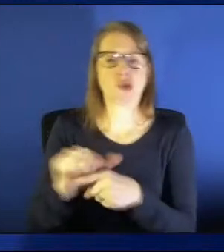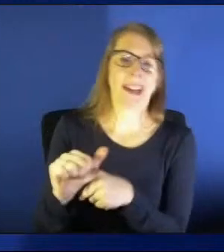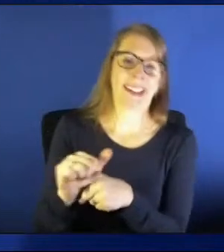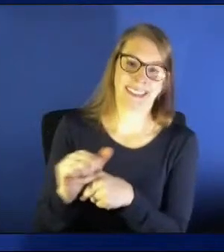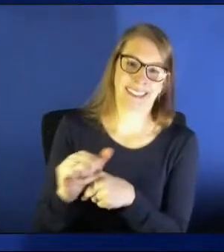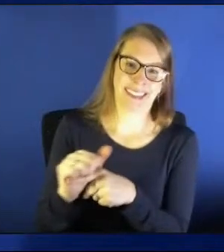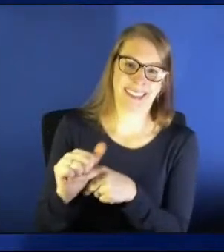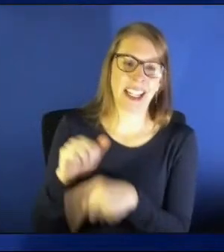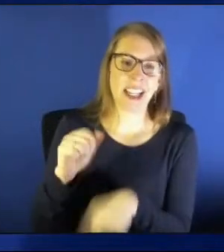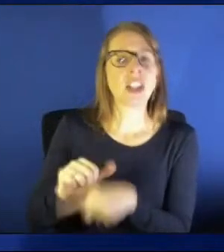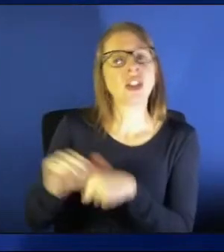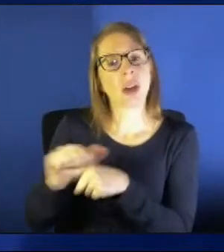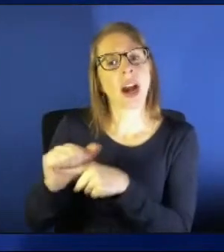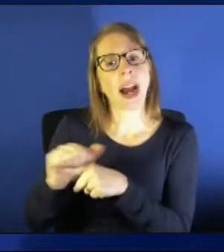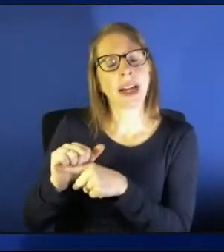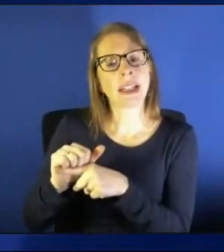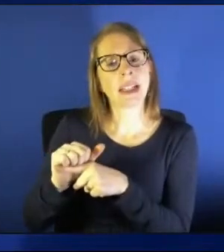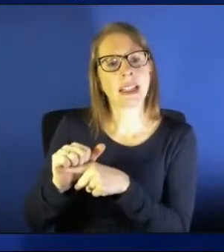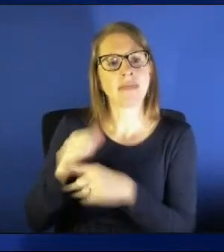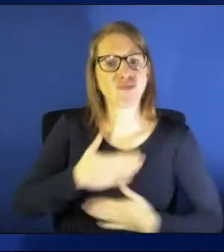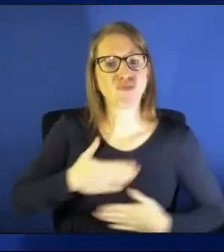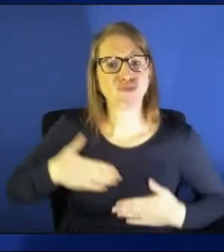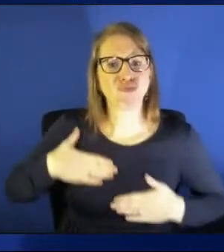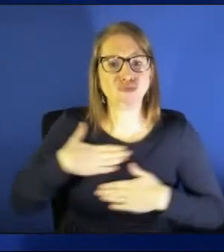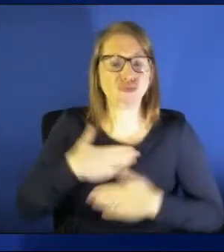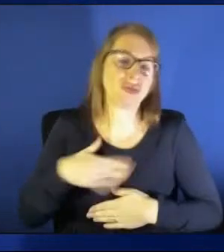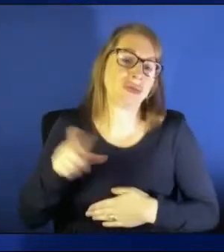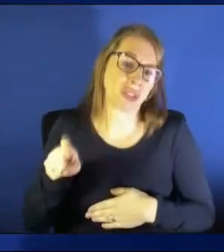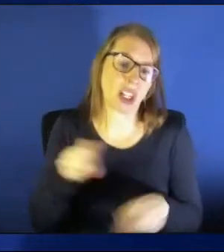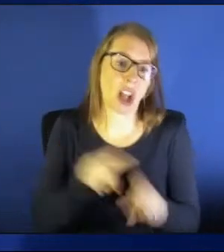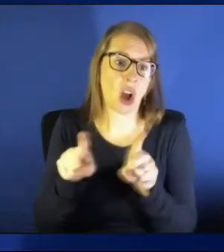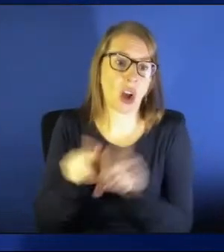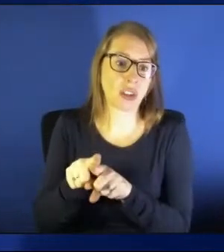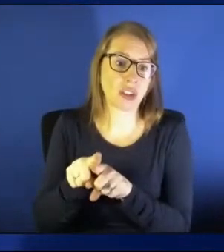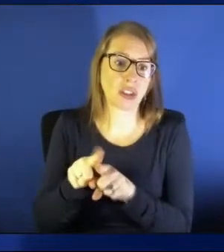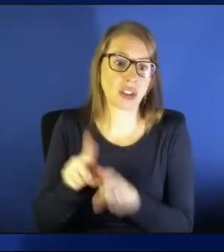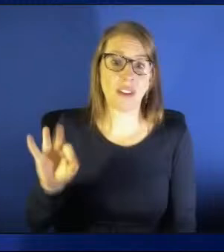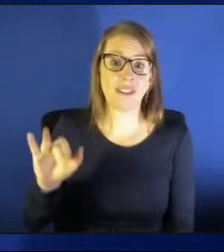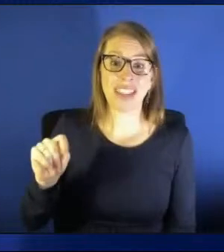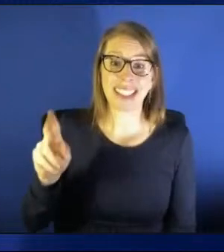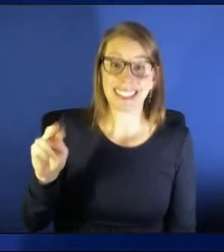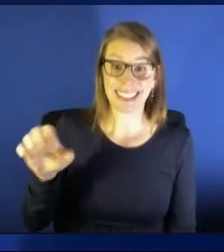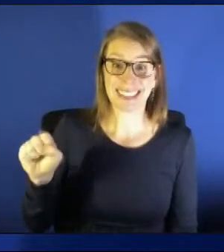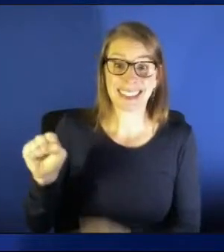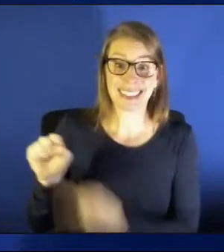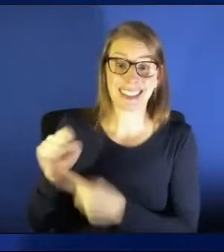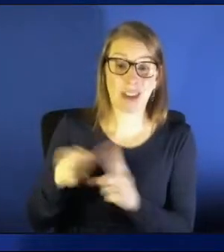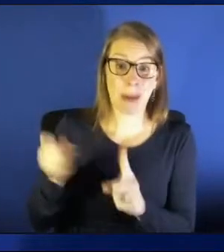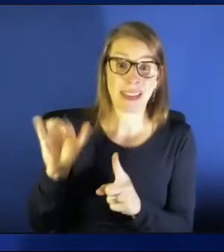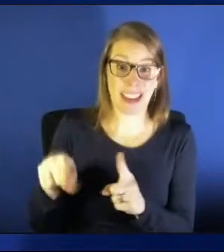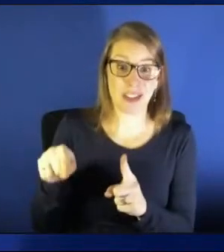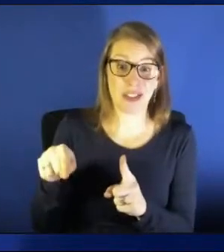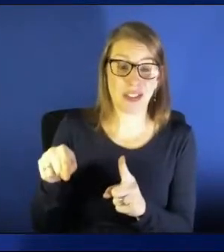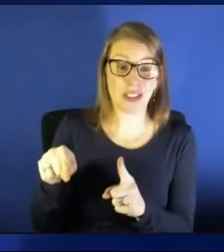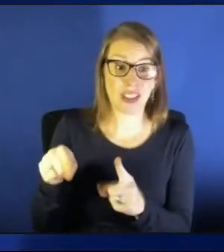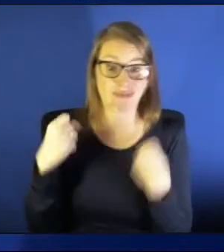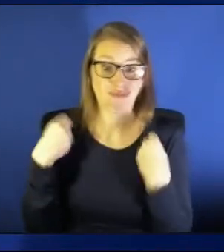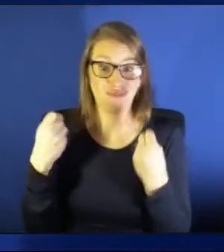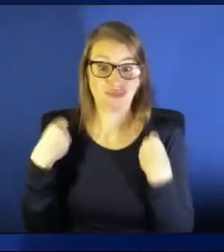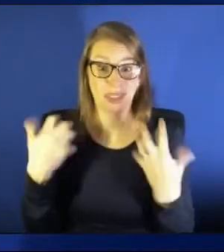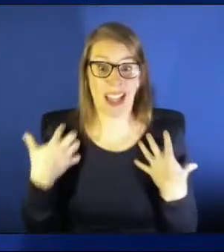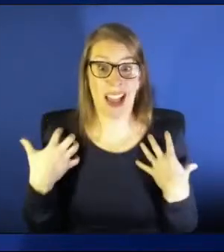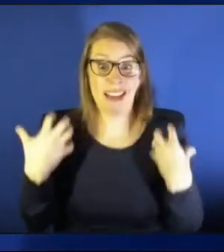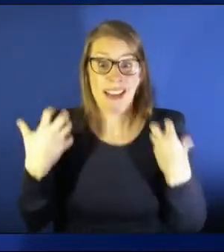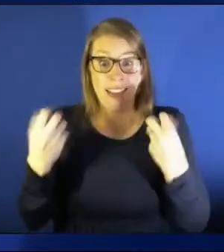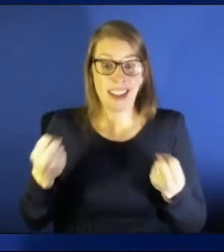is where you should get a lot of your pleasure out of it. And also, that's where you get your fitness. And hopefully what comes is that you go from just being fit, which I think